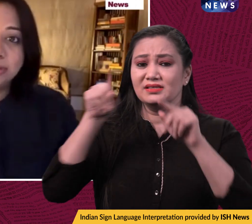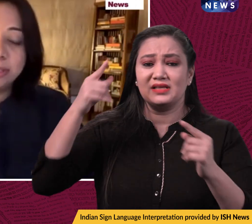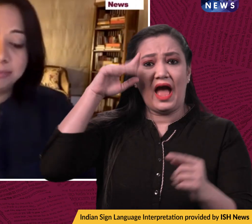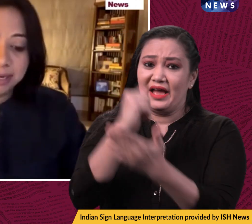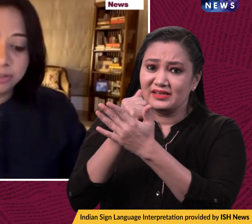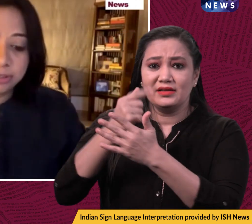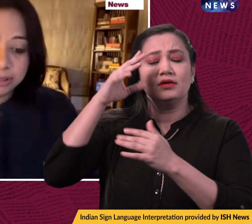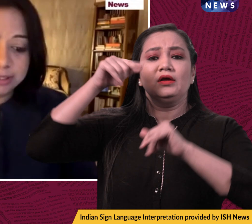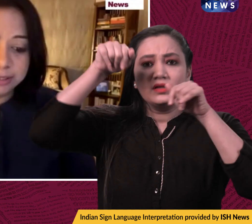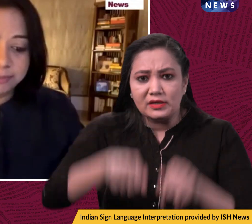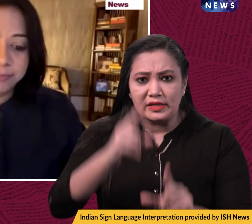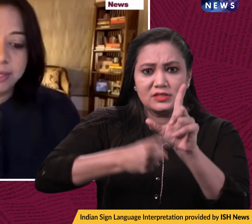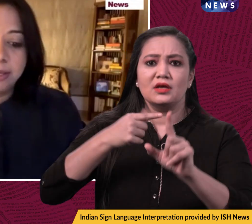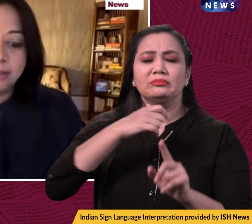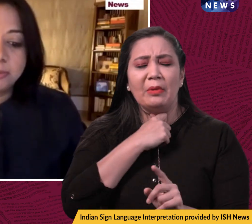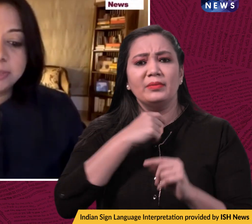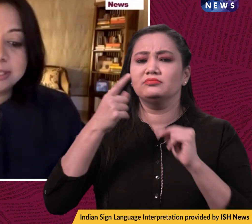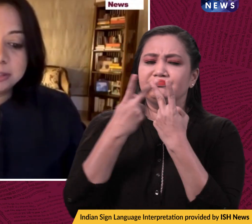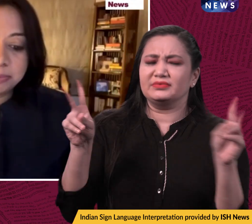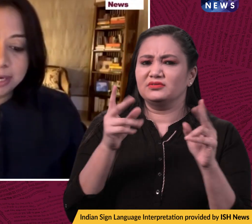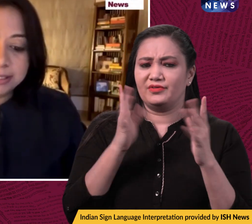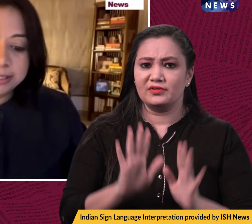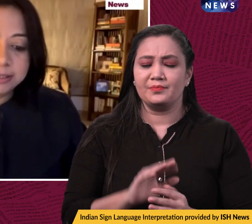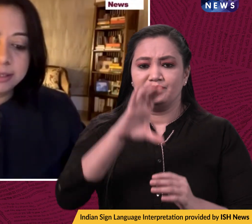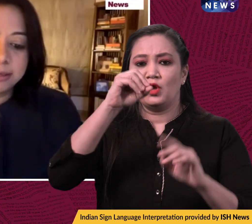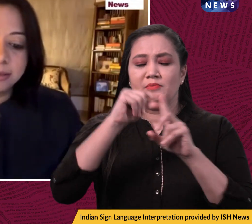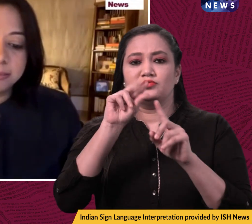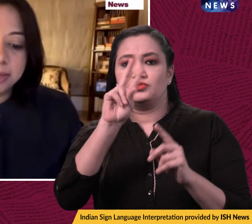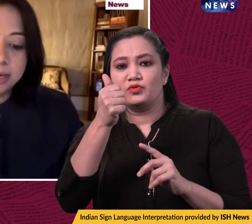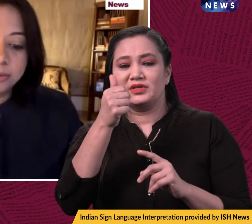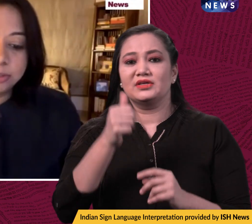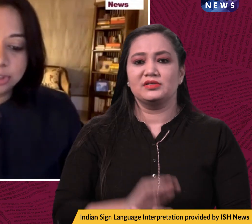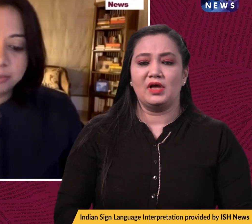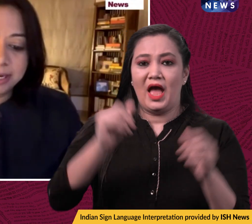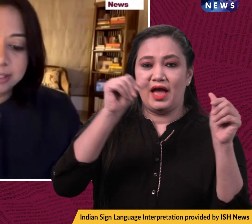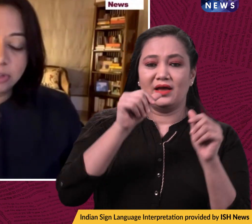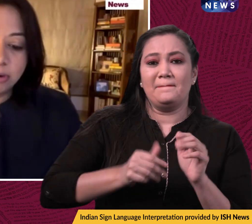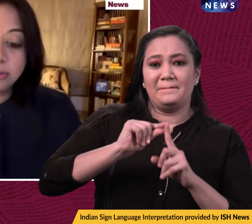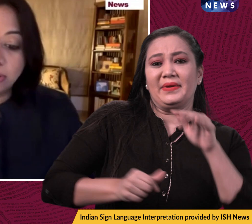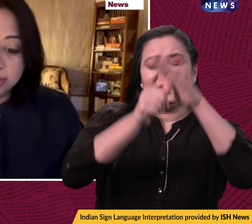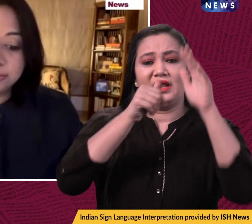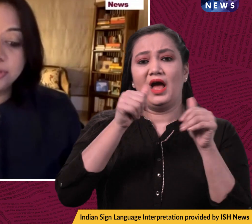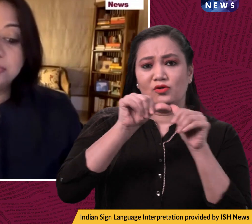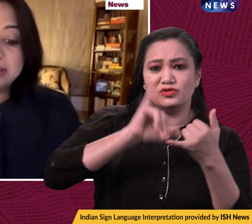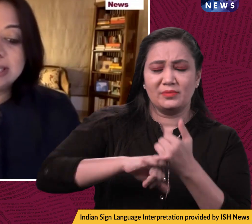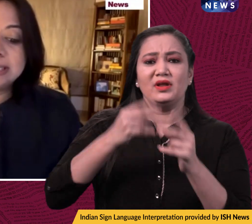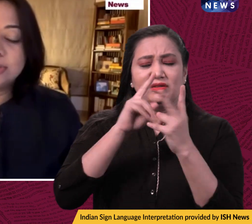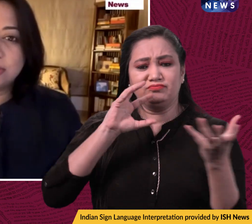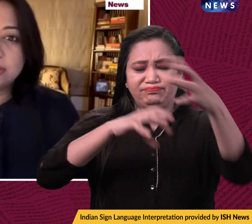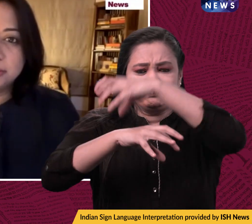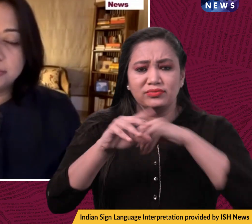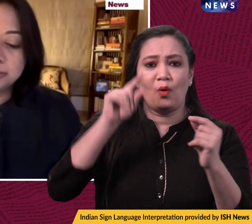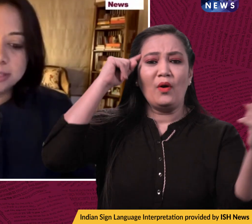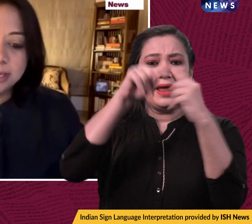what was actually pledged this year. The COP26 President Alok Sharma has called on all countries to increase